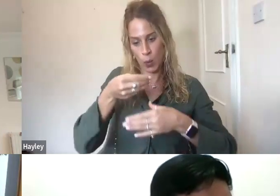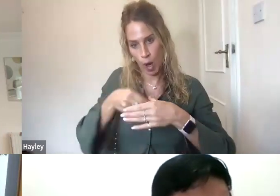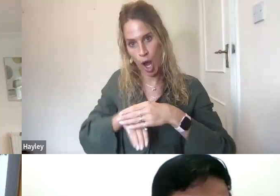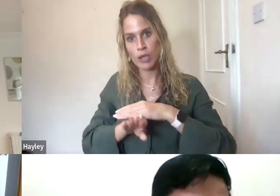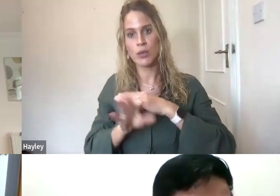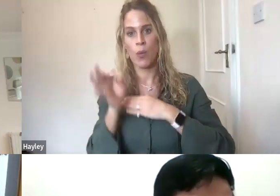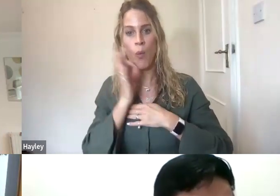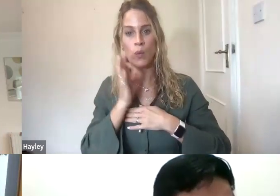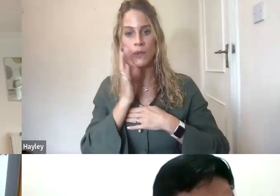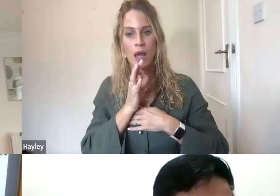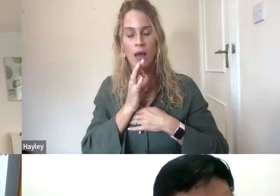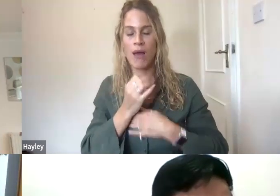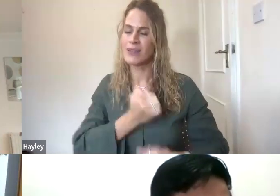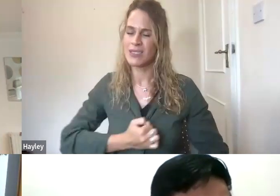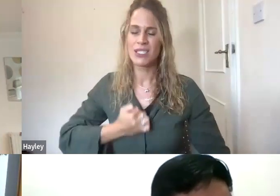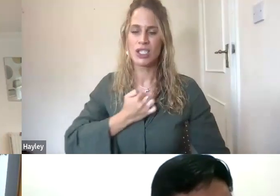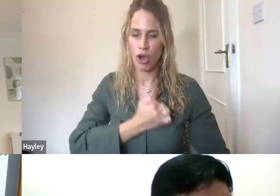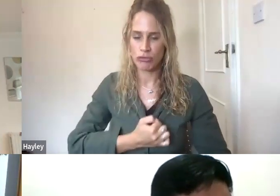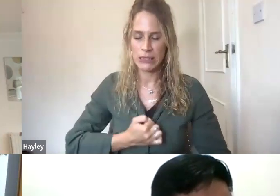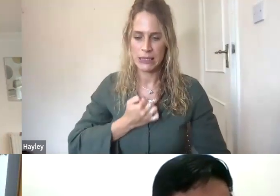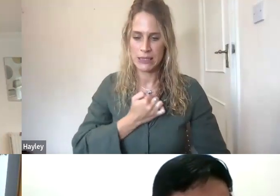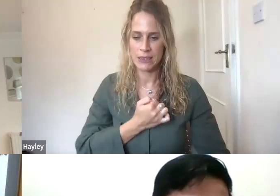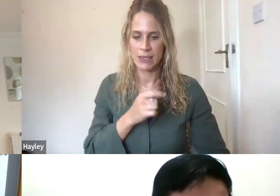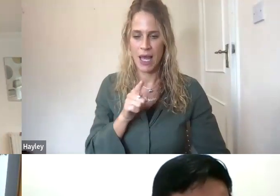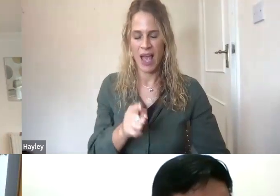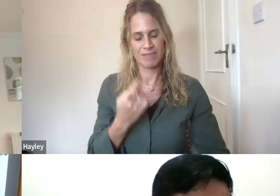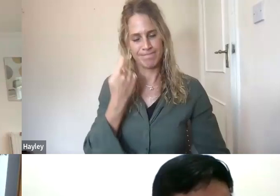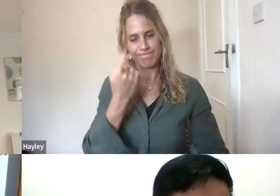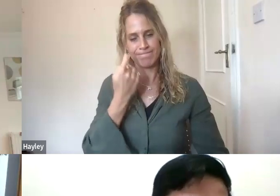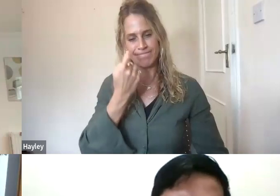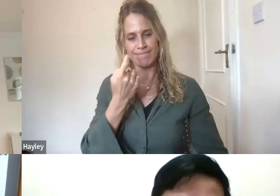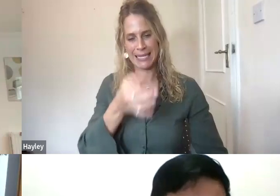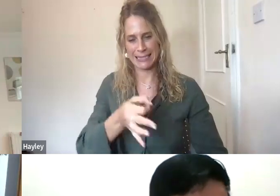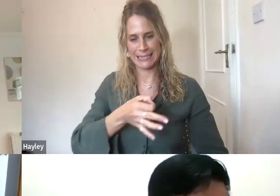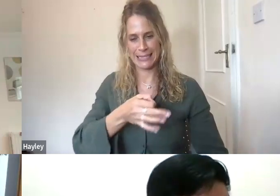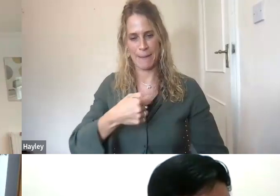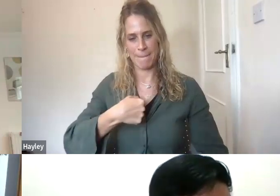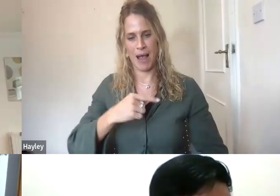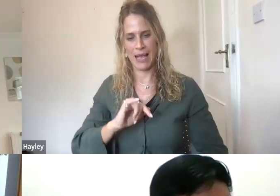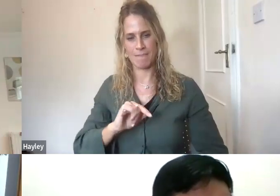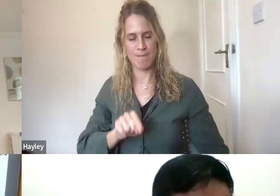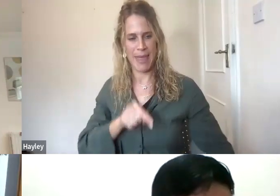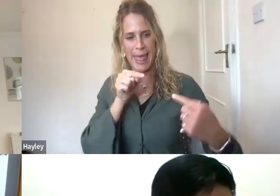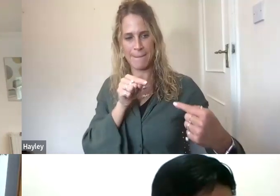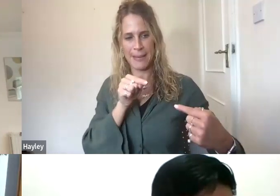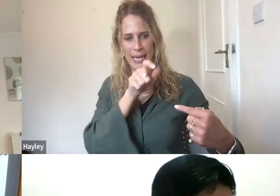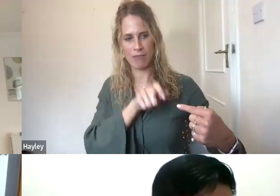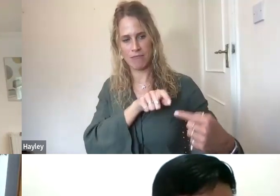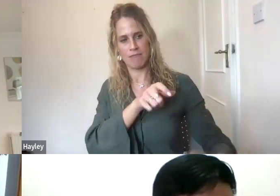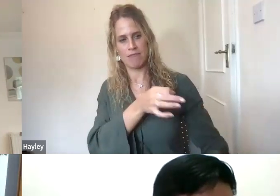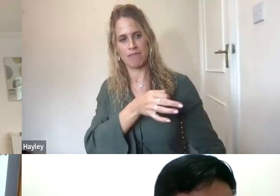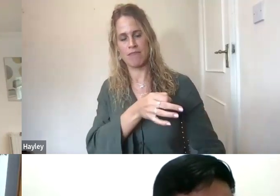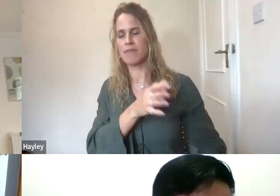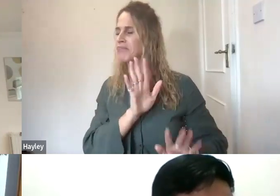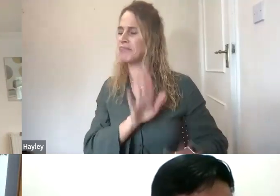I apologize if I consider the city and its establishments as my enemies. But for you, I will